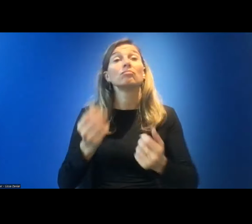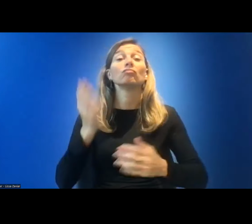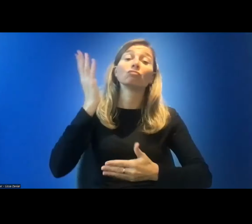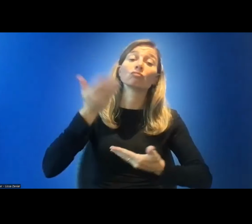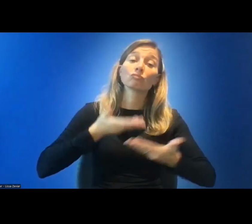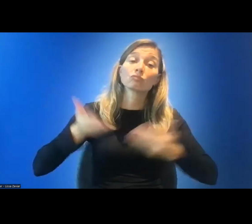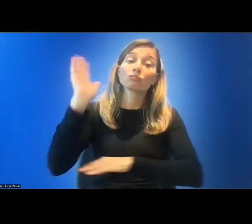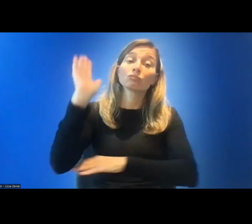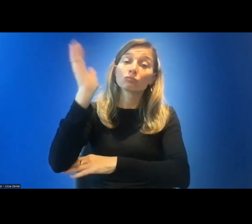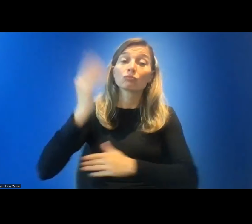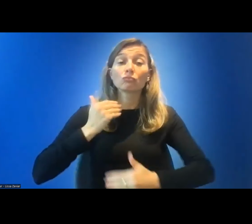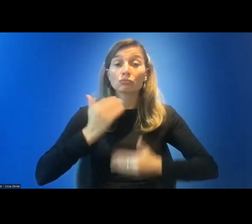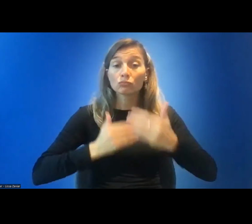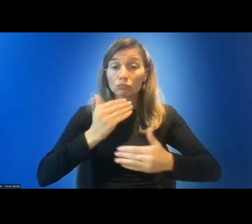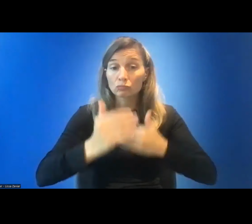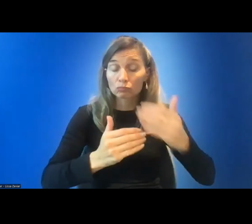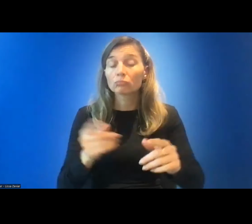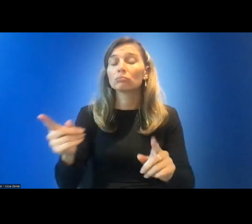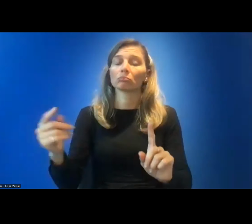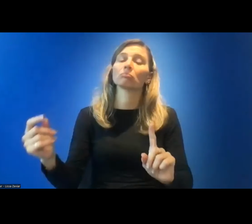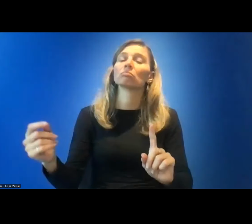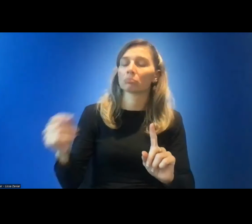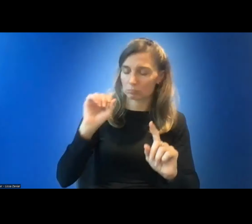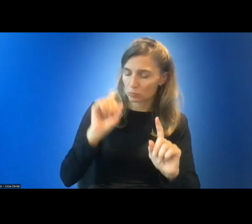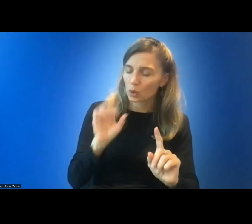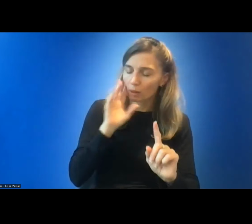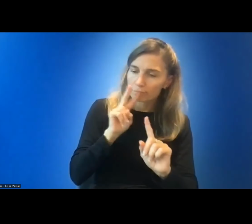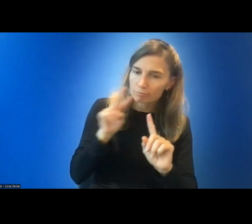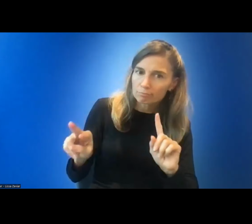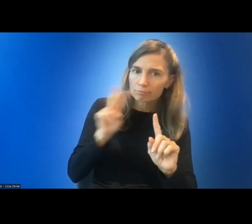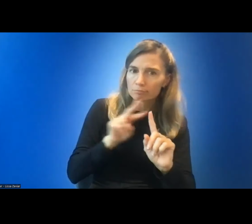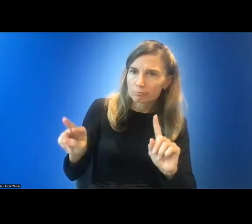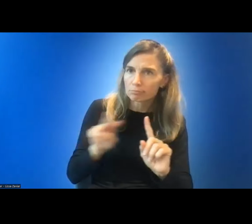accessibility issues, please send a private message to the host account or email